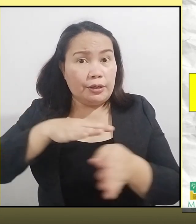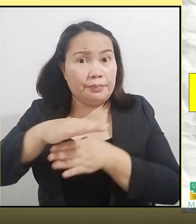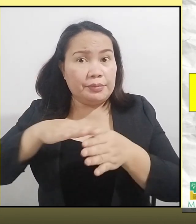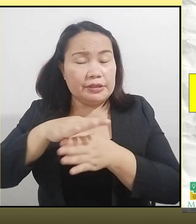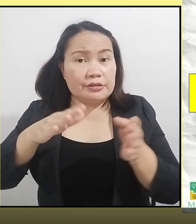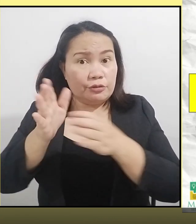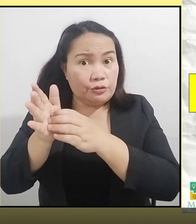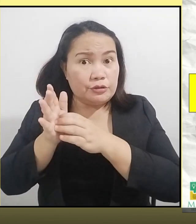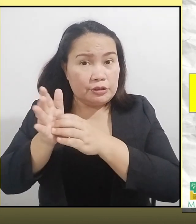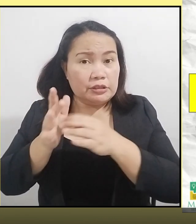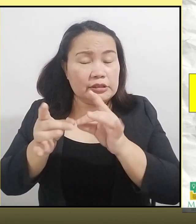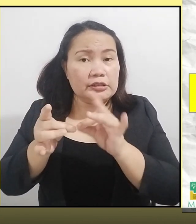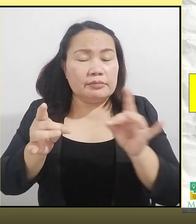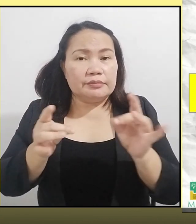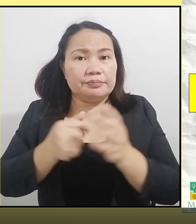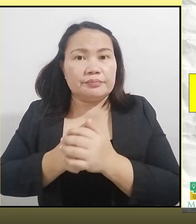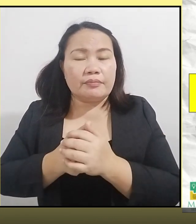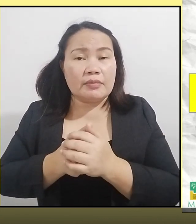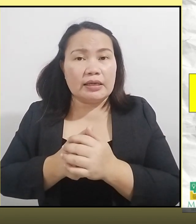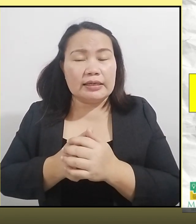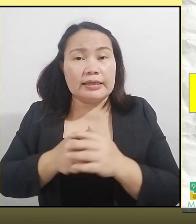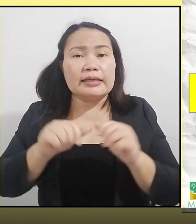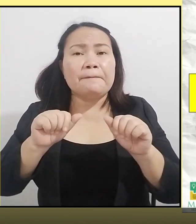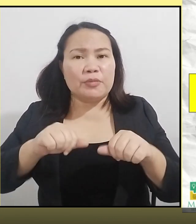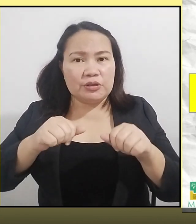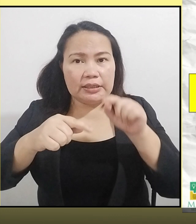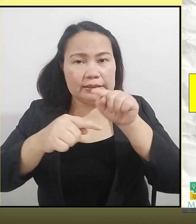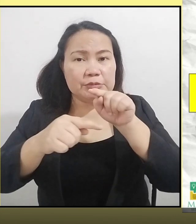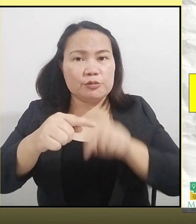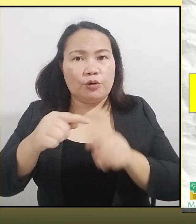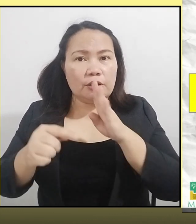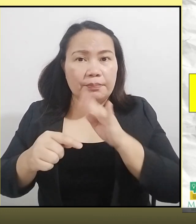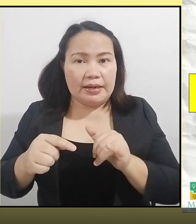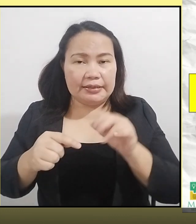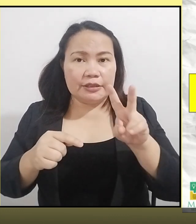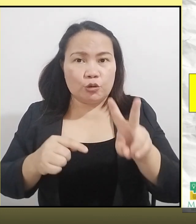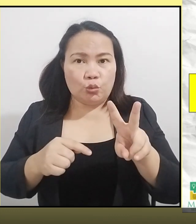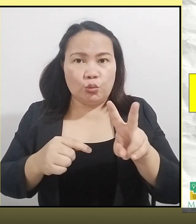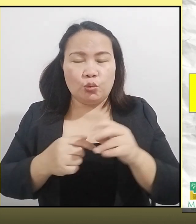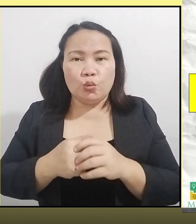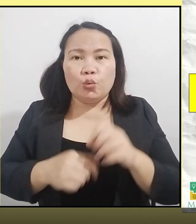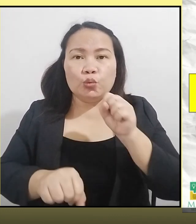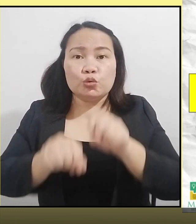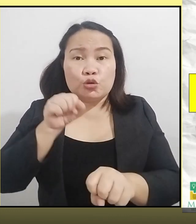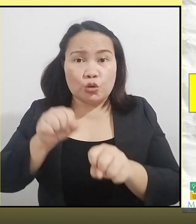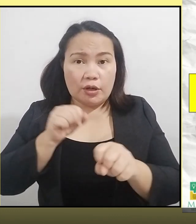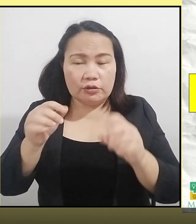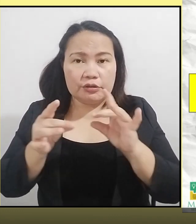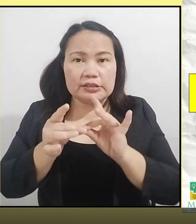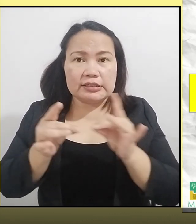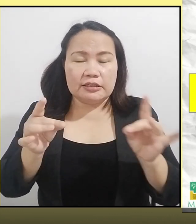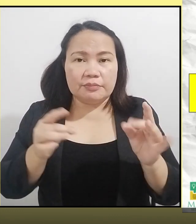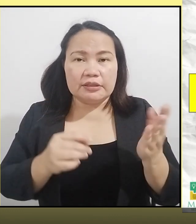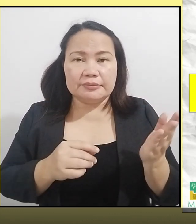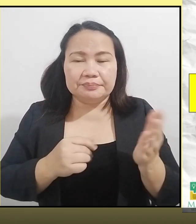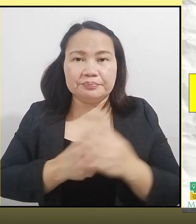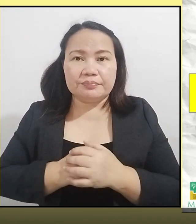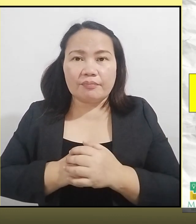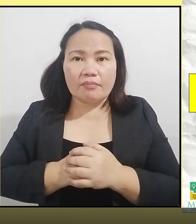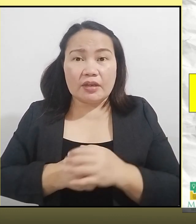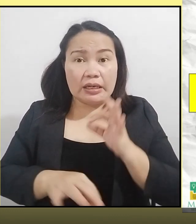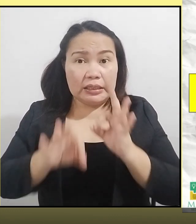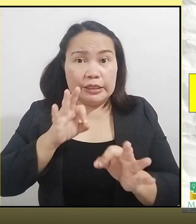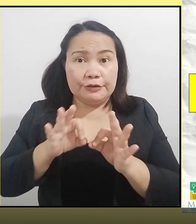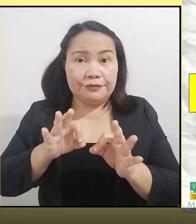conditional statement, ang ating conclusion ay it is divisible by 2. Therefore, ang magiging statement natin